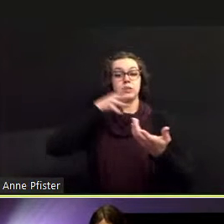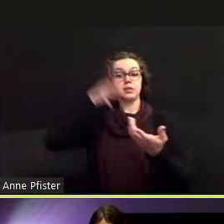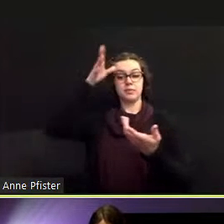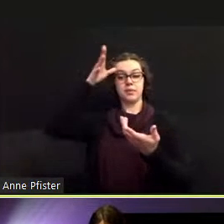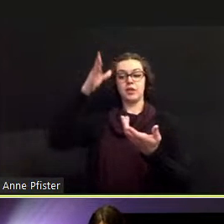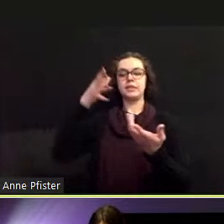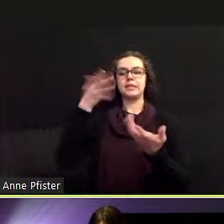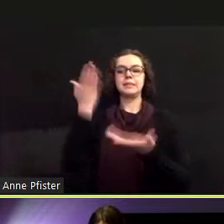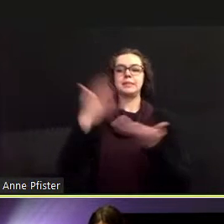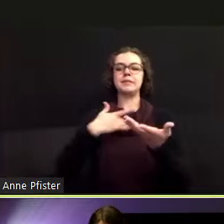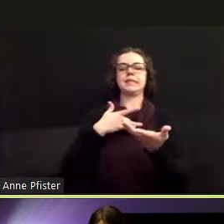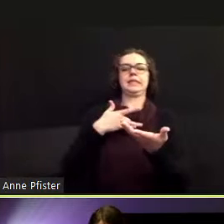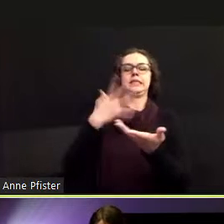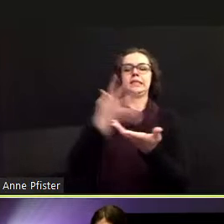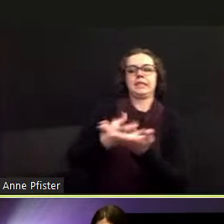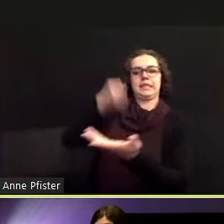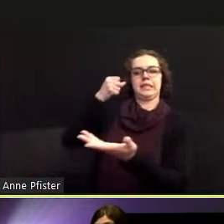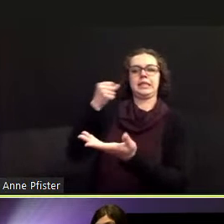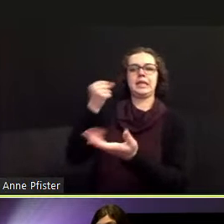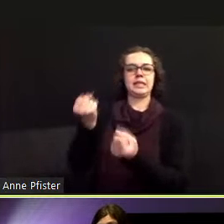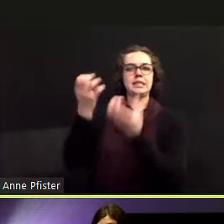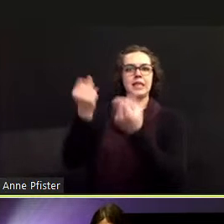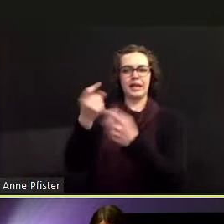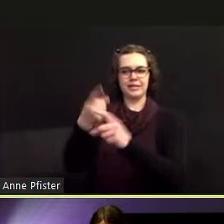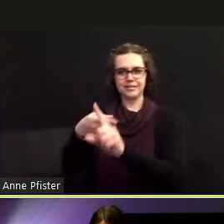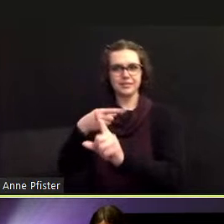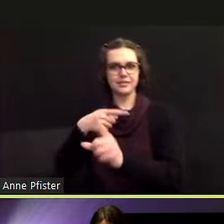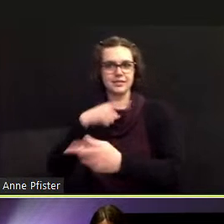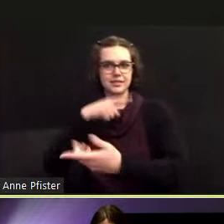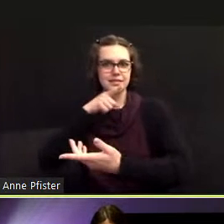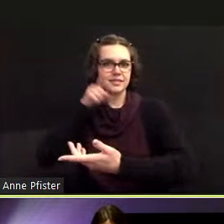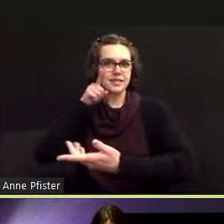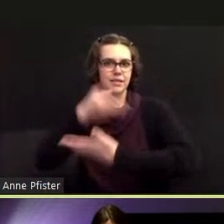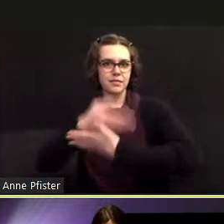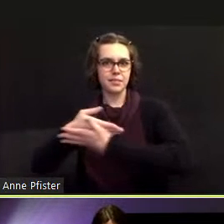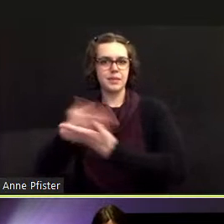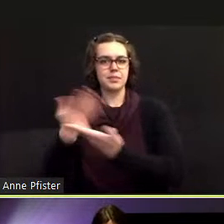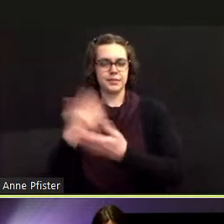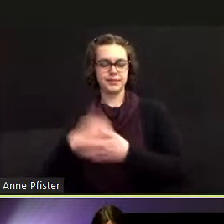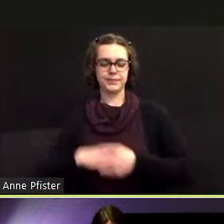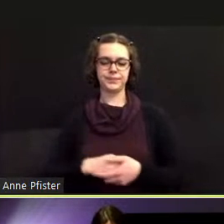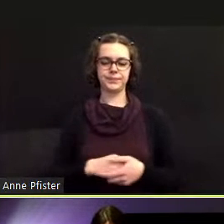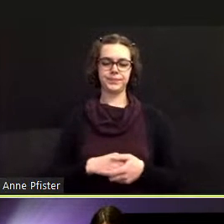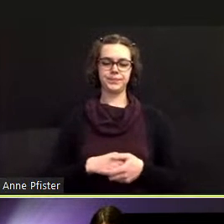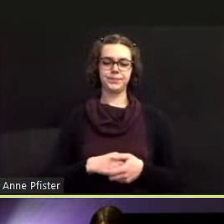deaf children, a fear that may be ameliorated by a translanguaging-oriented perspective.